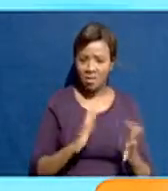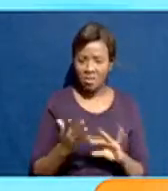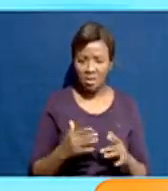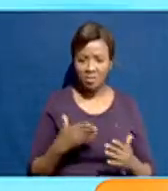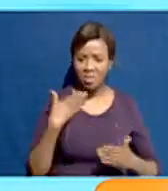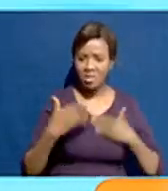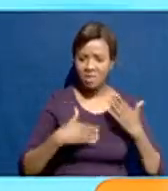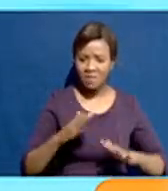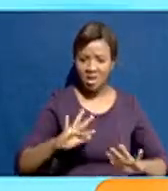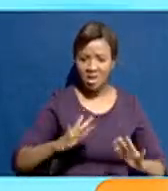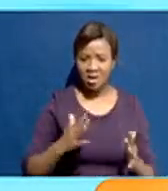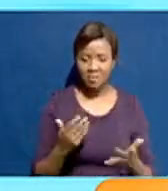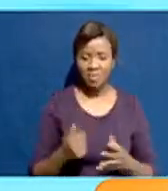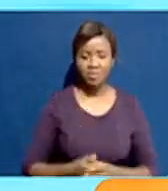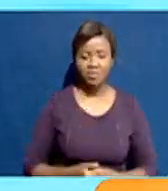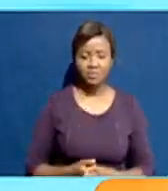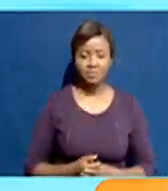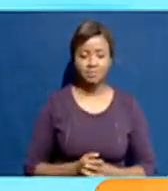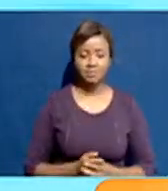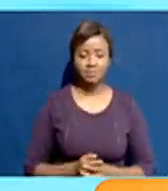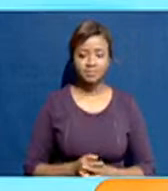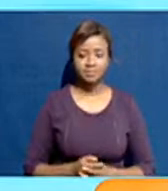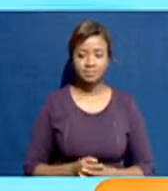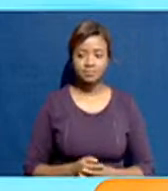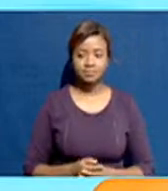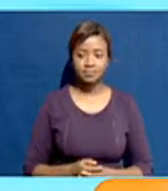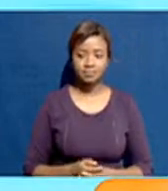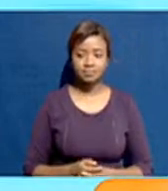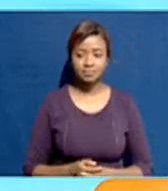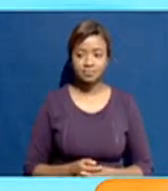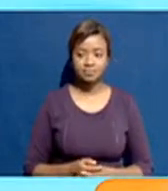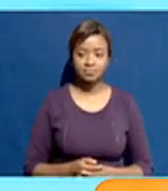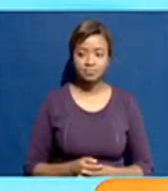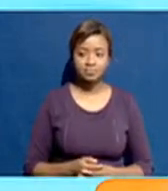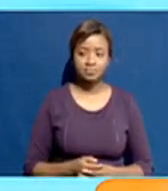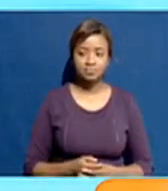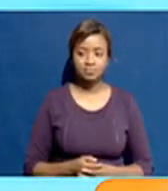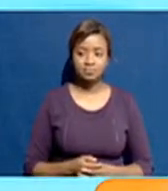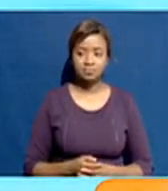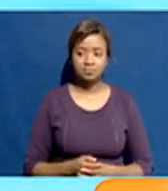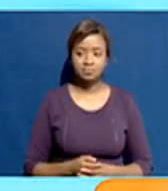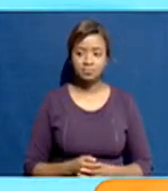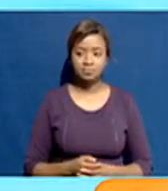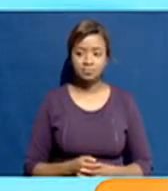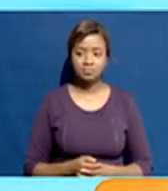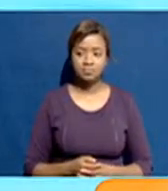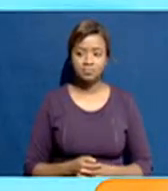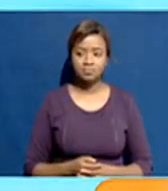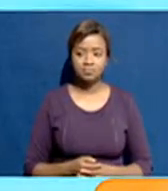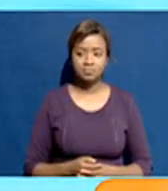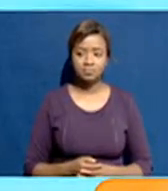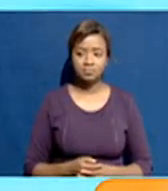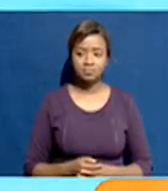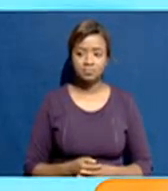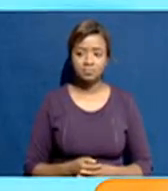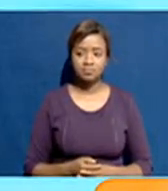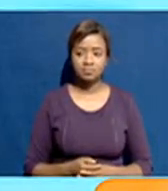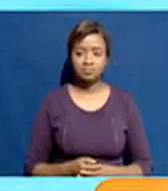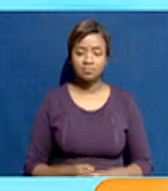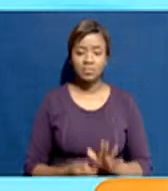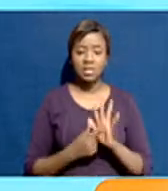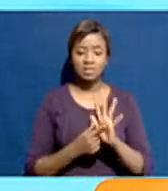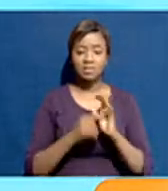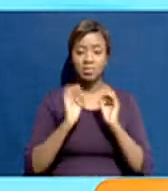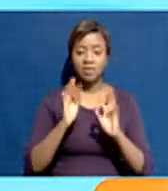that proper environment? Even infrastructure, Trevor, yeah. I will tell you, like you go to most of our